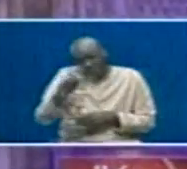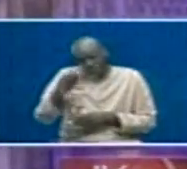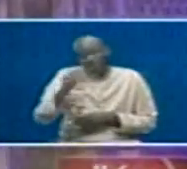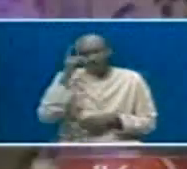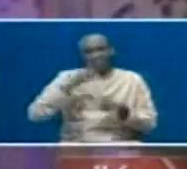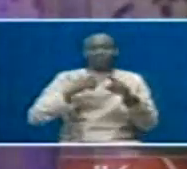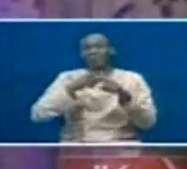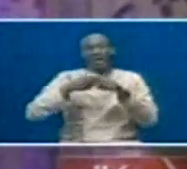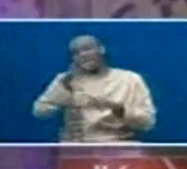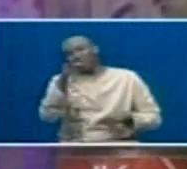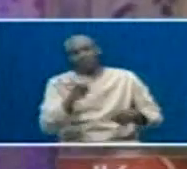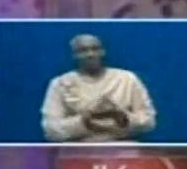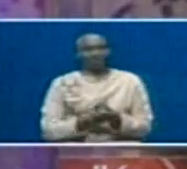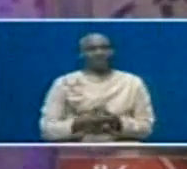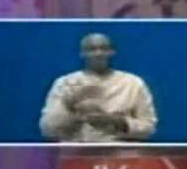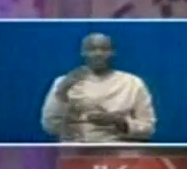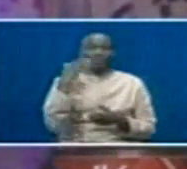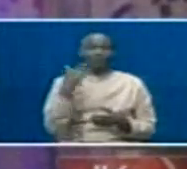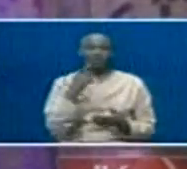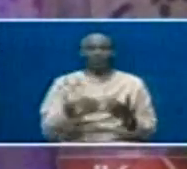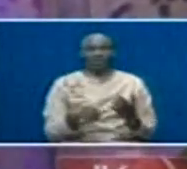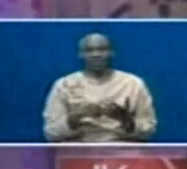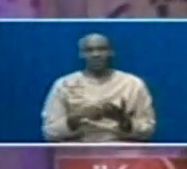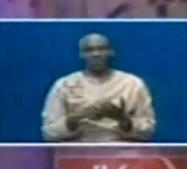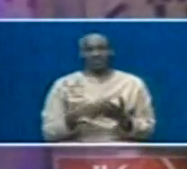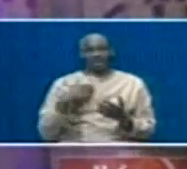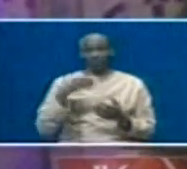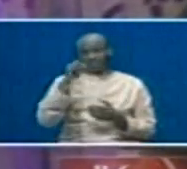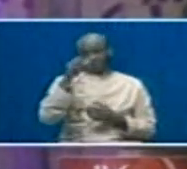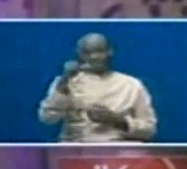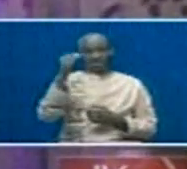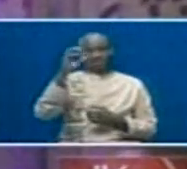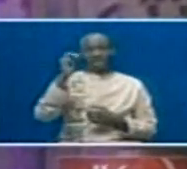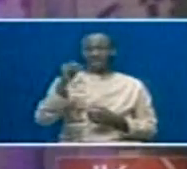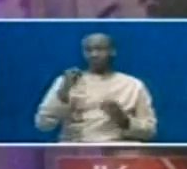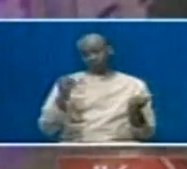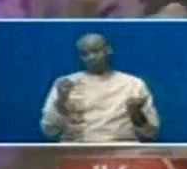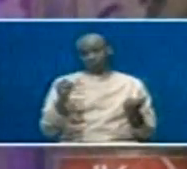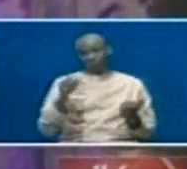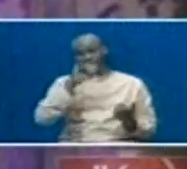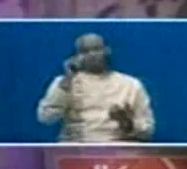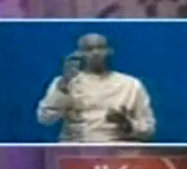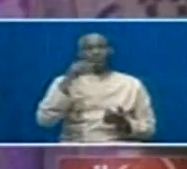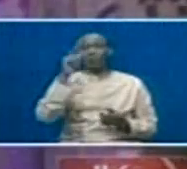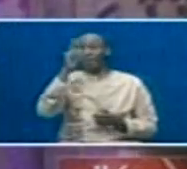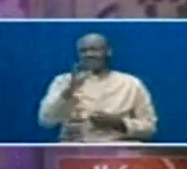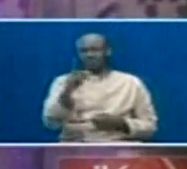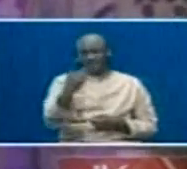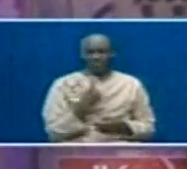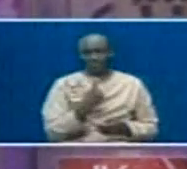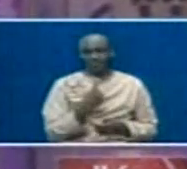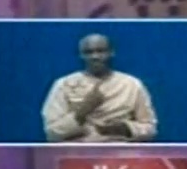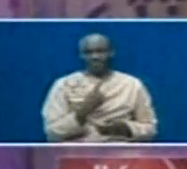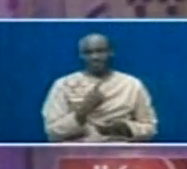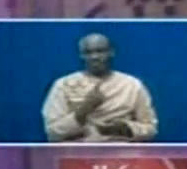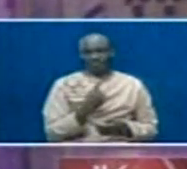remember one day we were sitting in a baraza somewhere. We go at night. Salim Juma, the late Salim Juma was there. And a guy came to